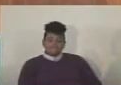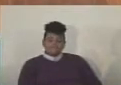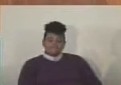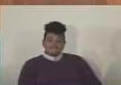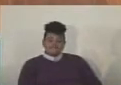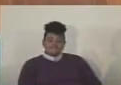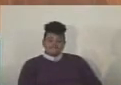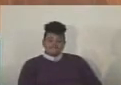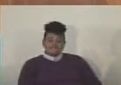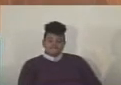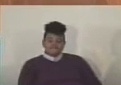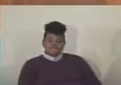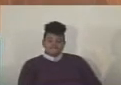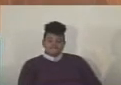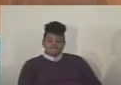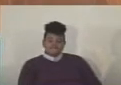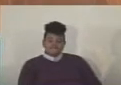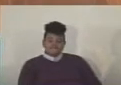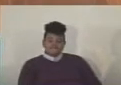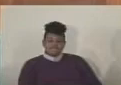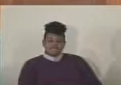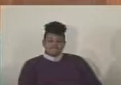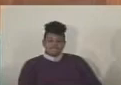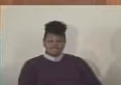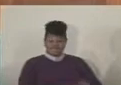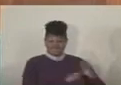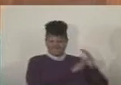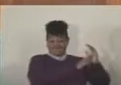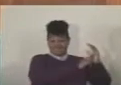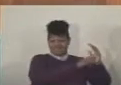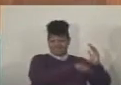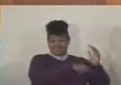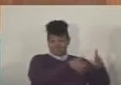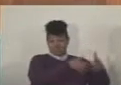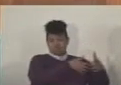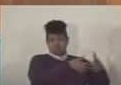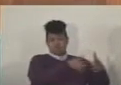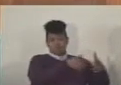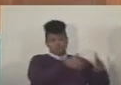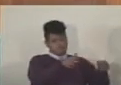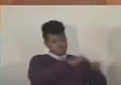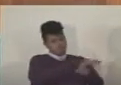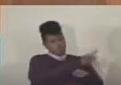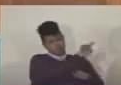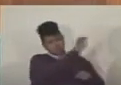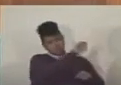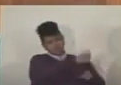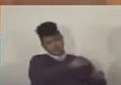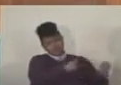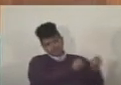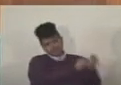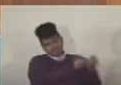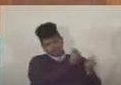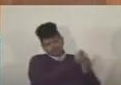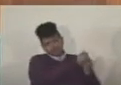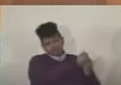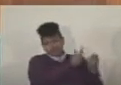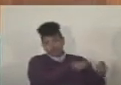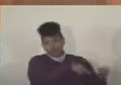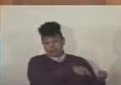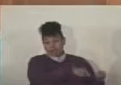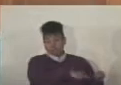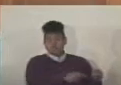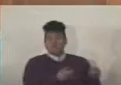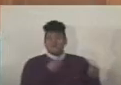there was bipartisan support, and there is an indication